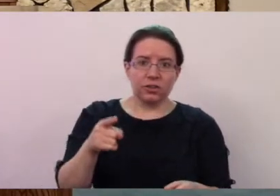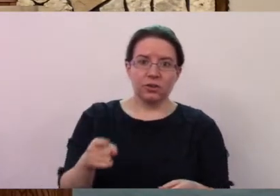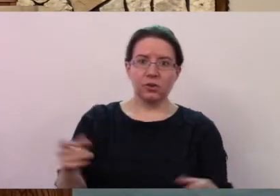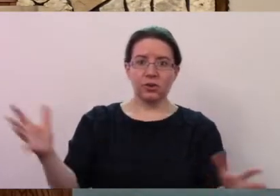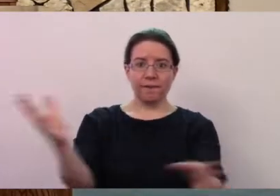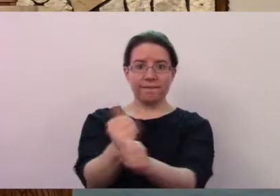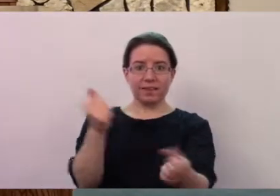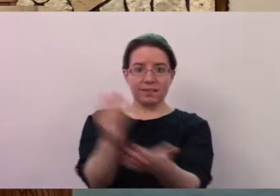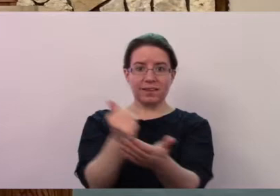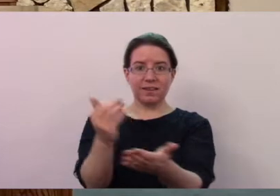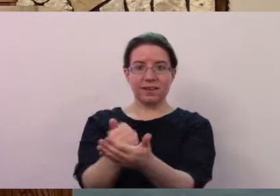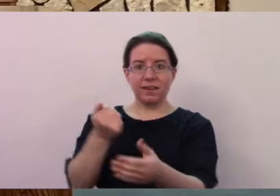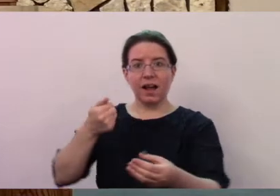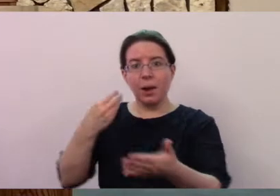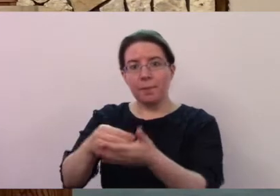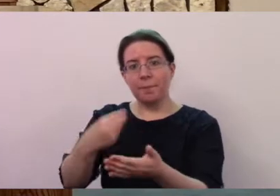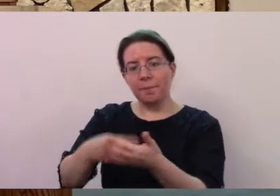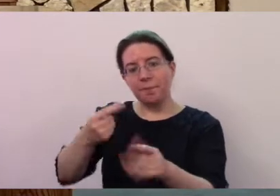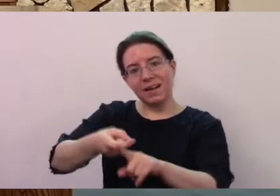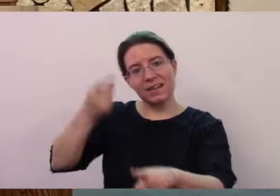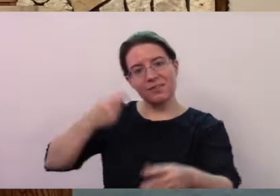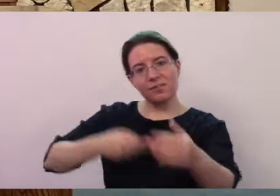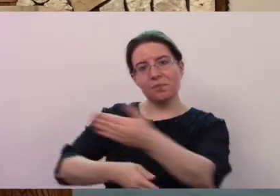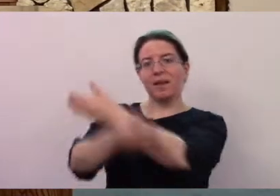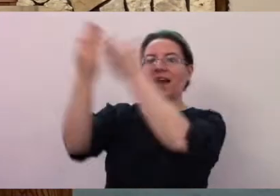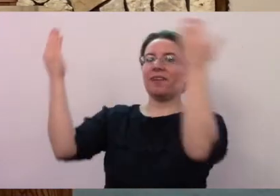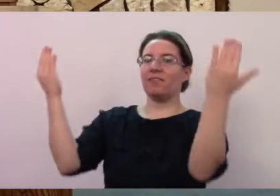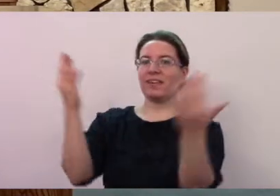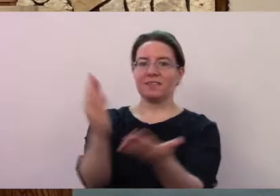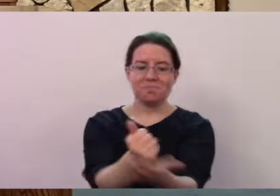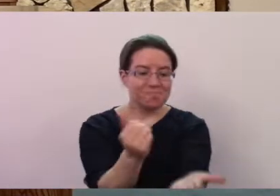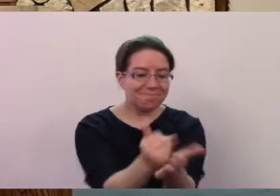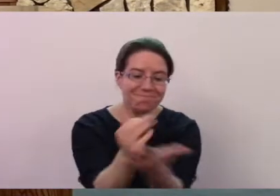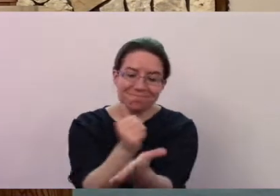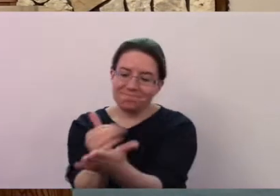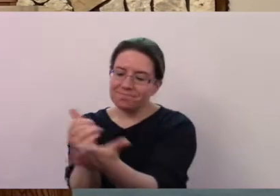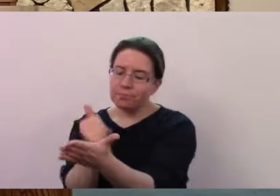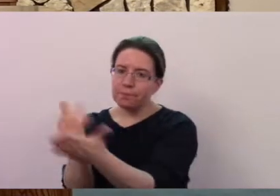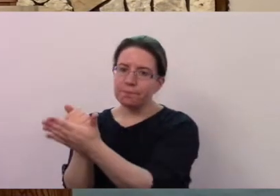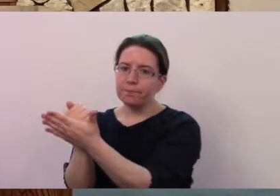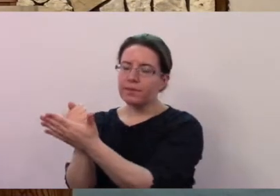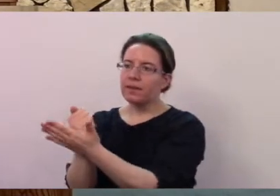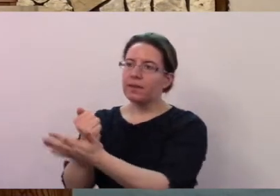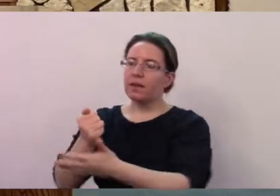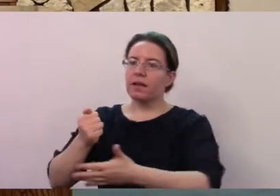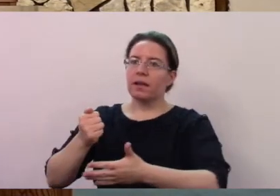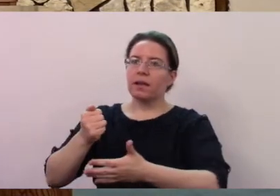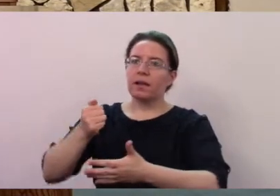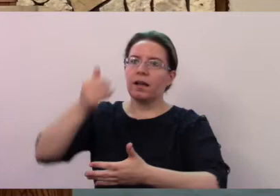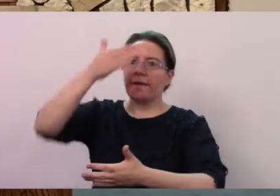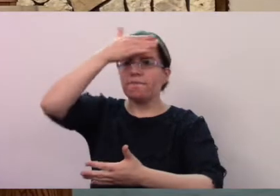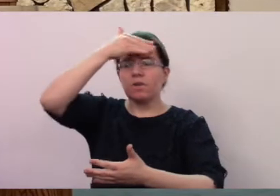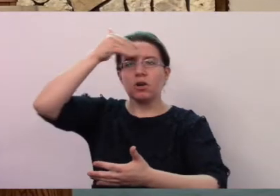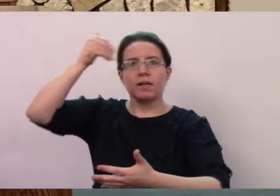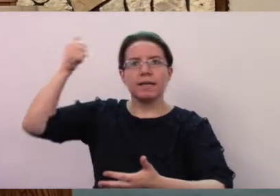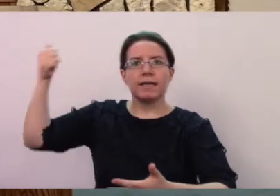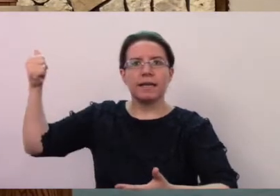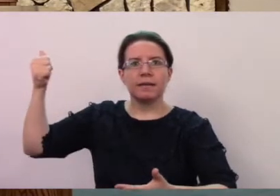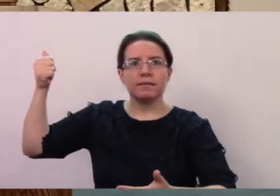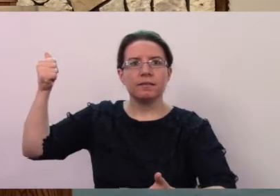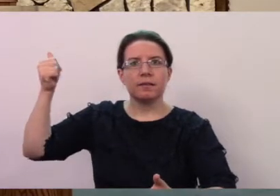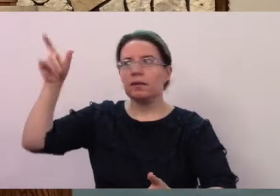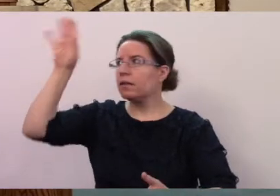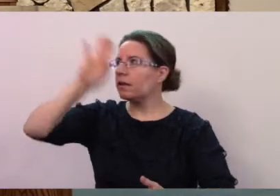and you gathered all that money up and you became so distracted with it that you didn't take time to tend to the needs of your eternal